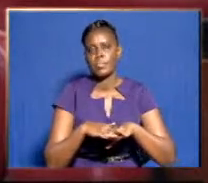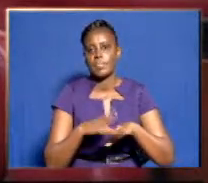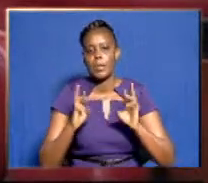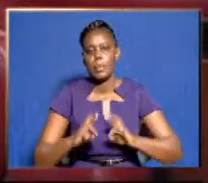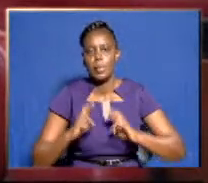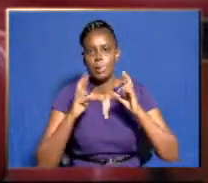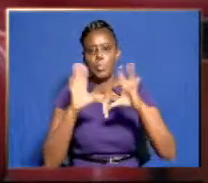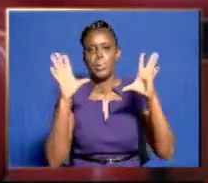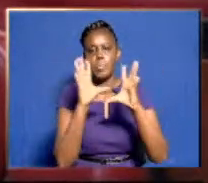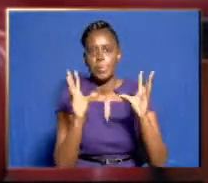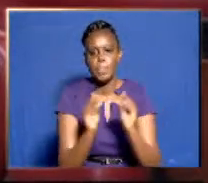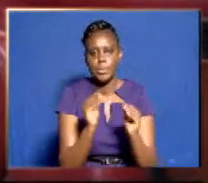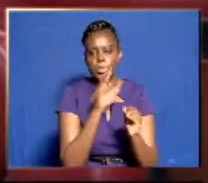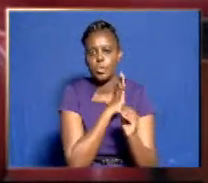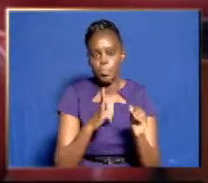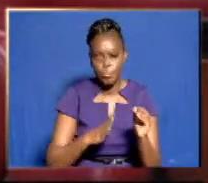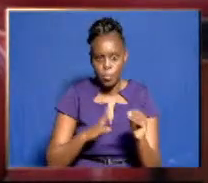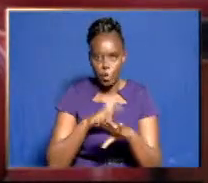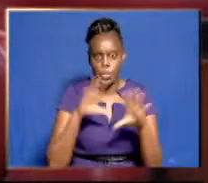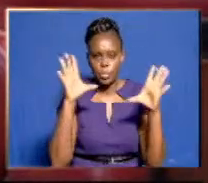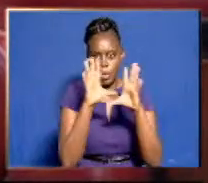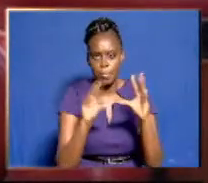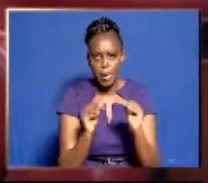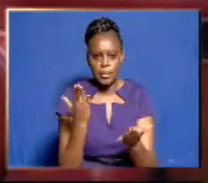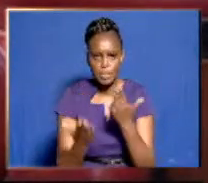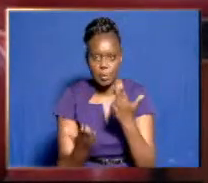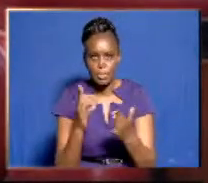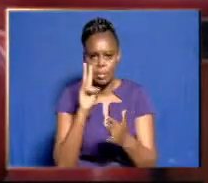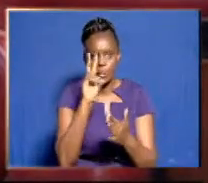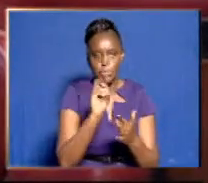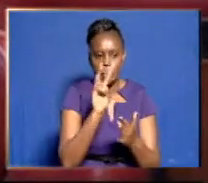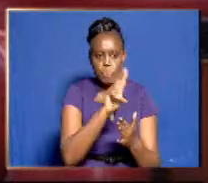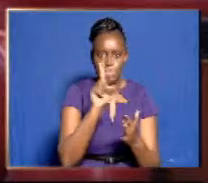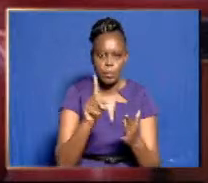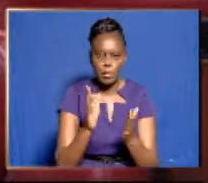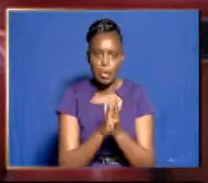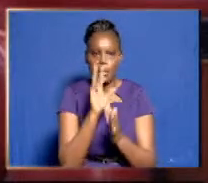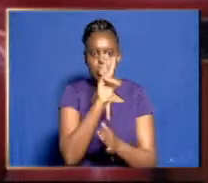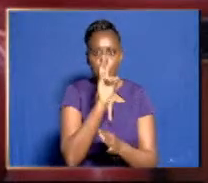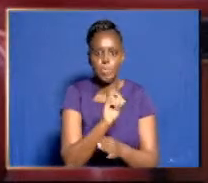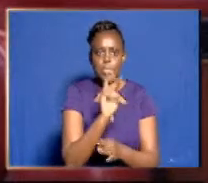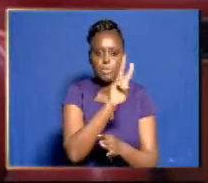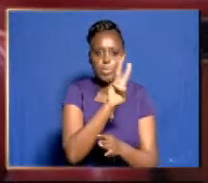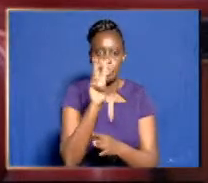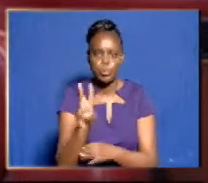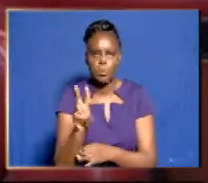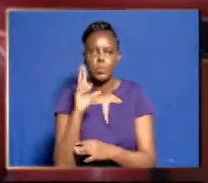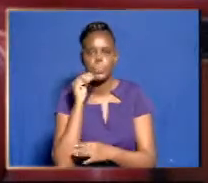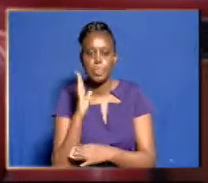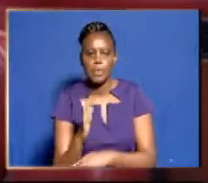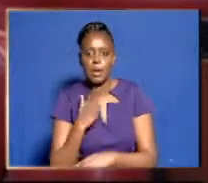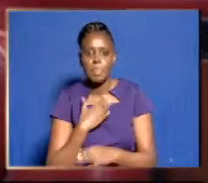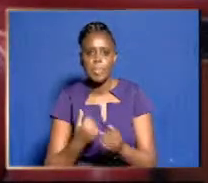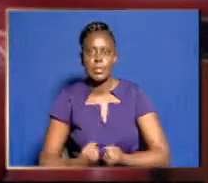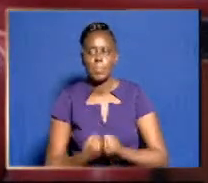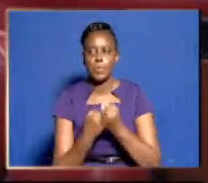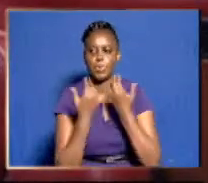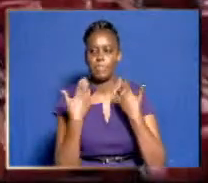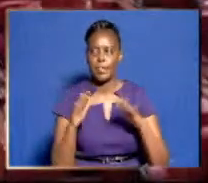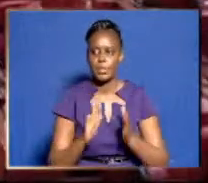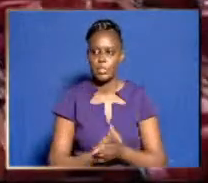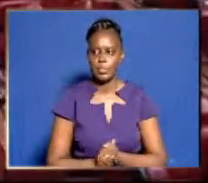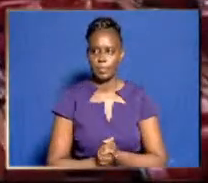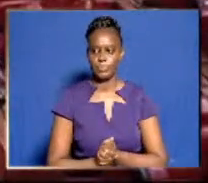report of the Budget and Appropriations Committee on the budget estimates for 2021-2022. Honorable Speaker, I beg to support.